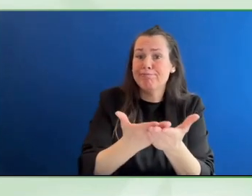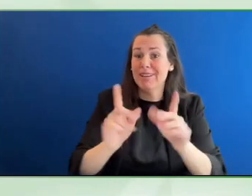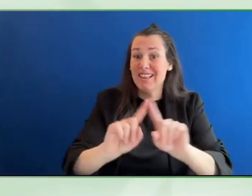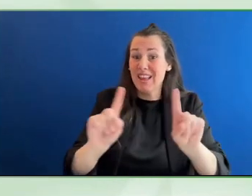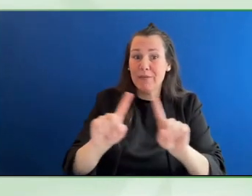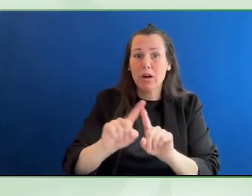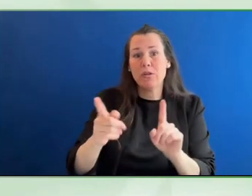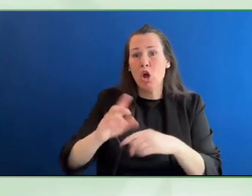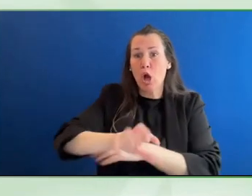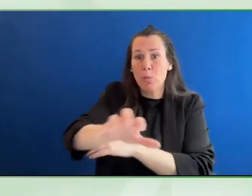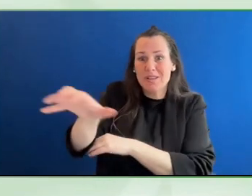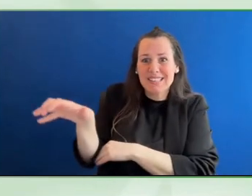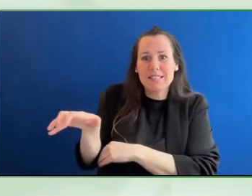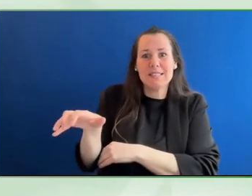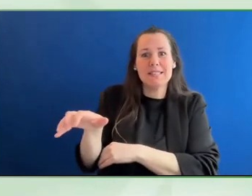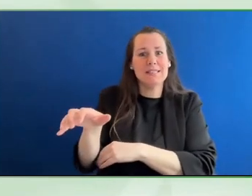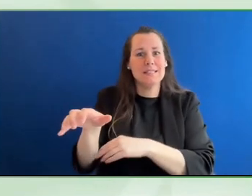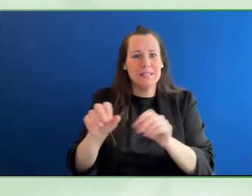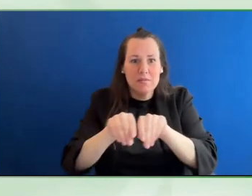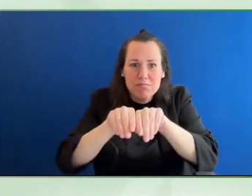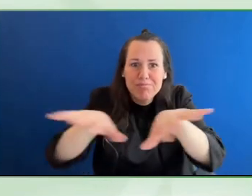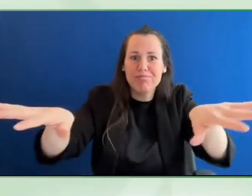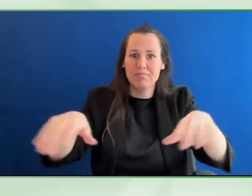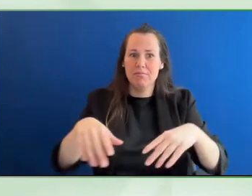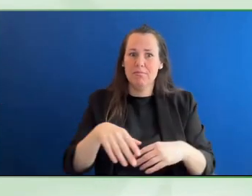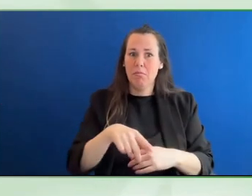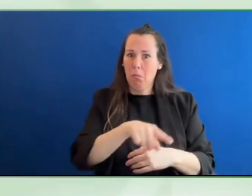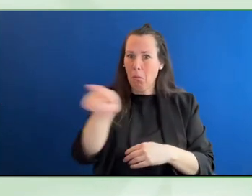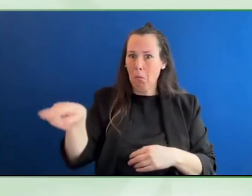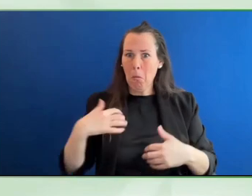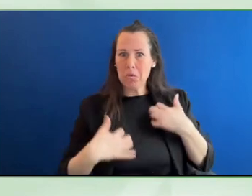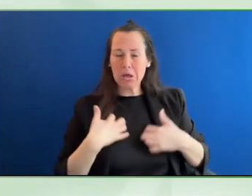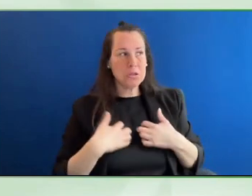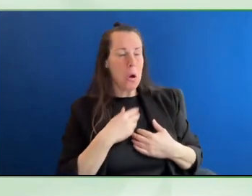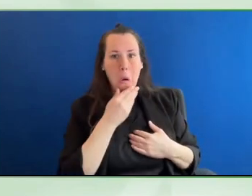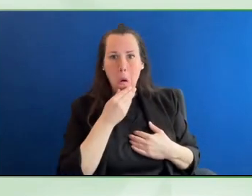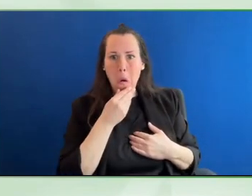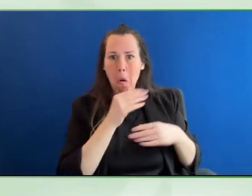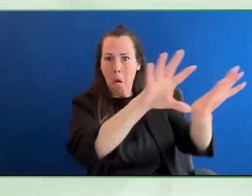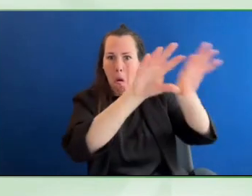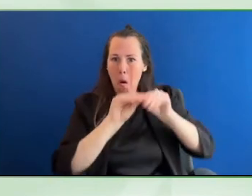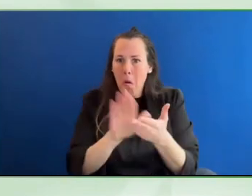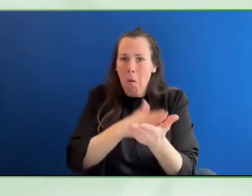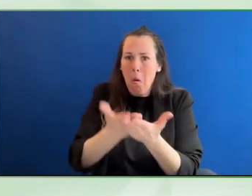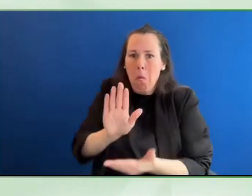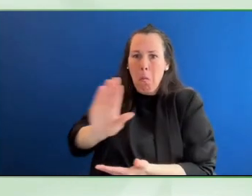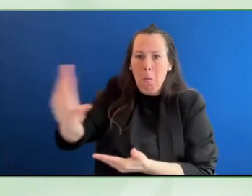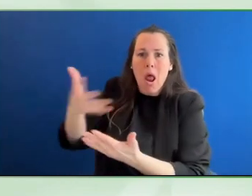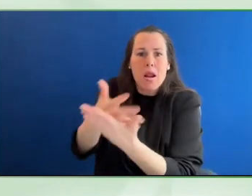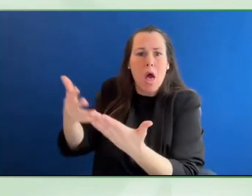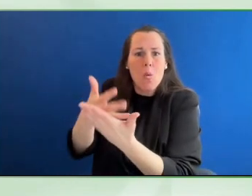here, you will definitely find partners in many different languages, I'm sure. If I want to try it right away, can I actually do that?